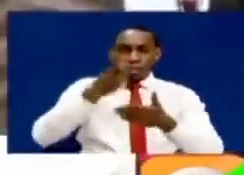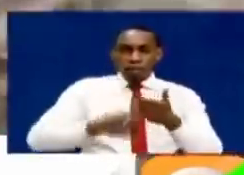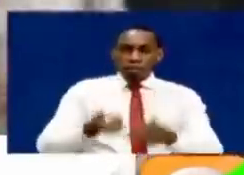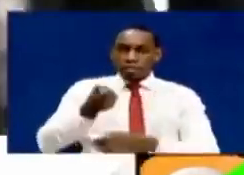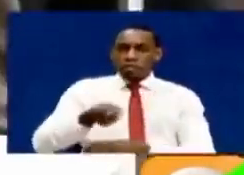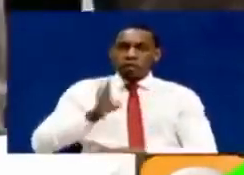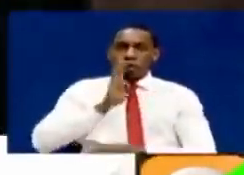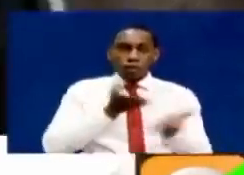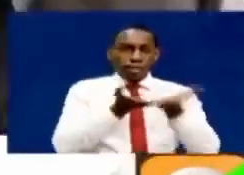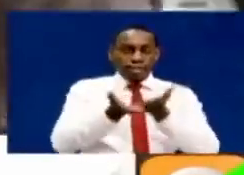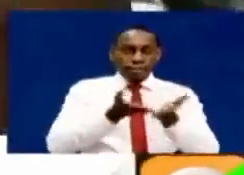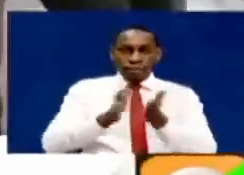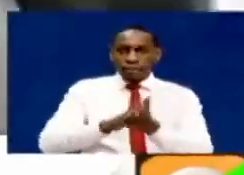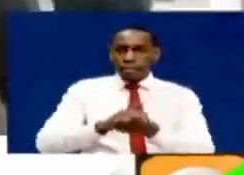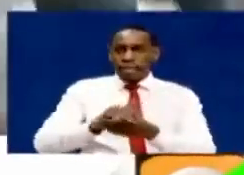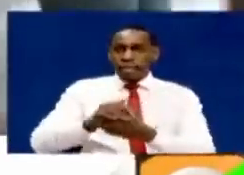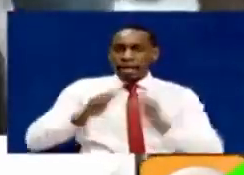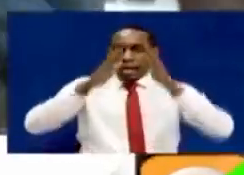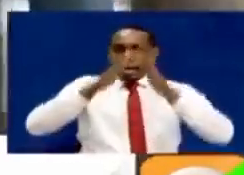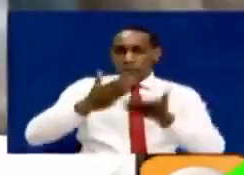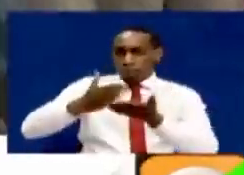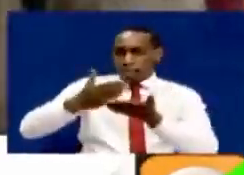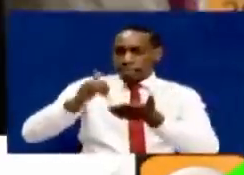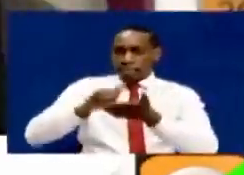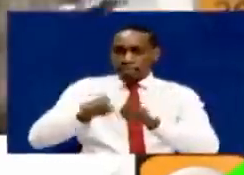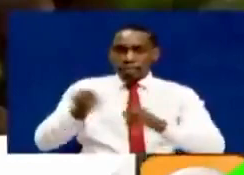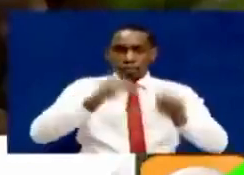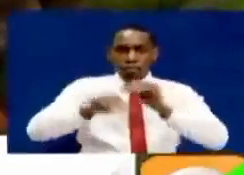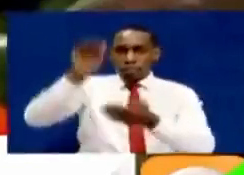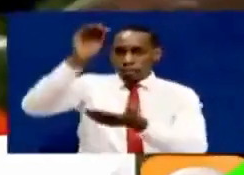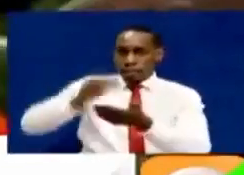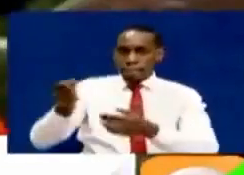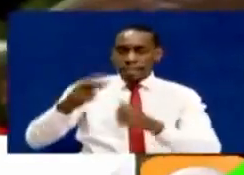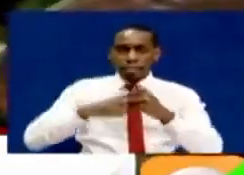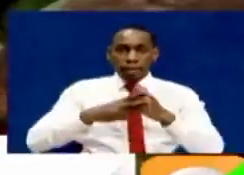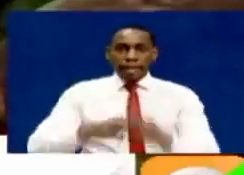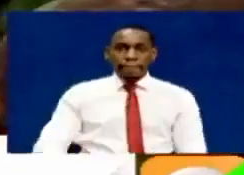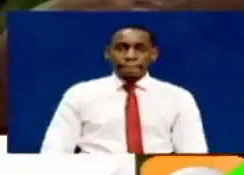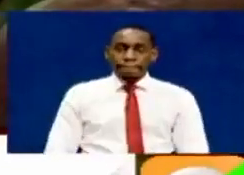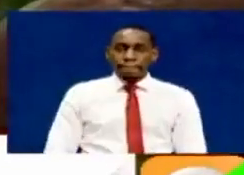water vending services and some house rents also contributed to the drop in July.